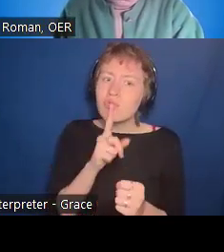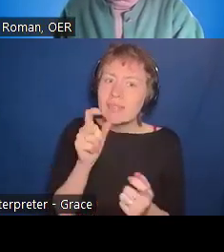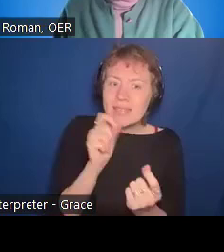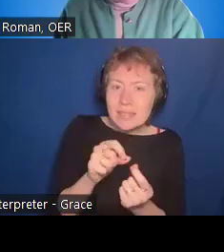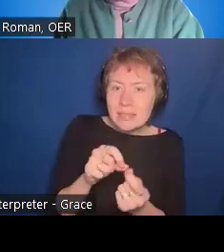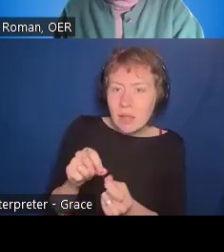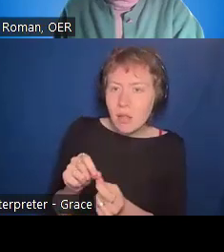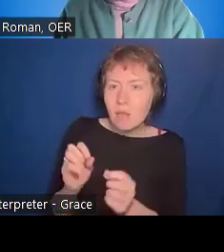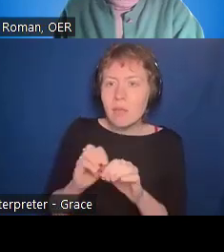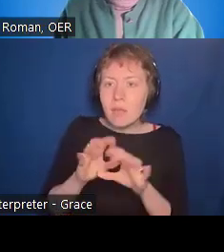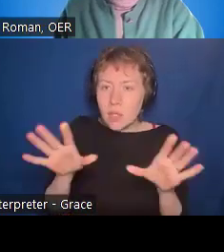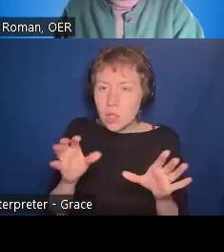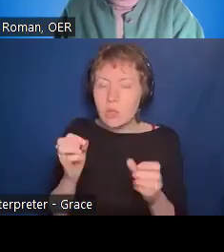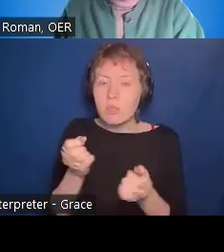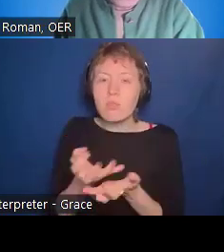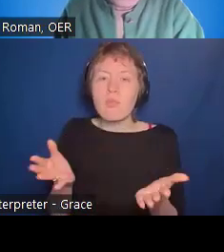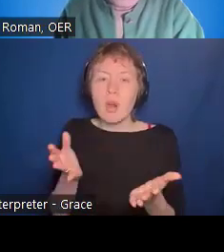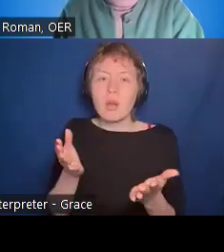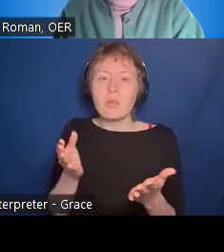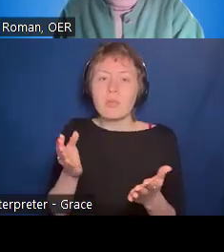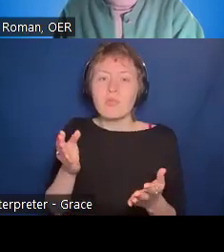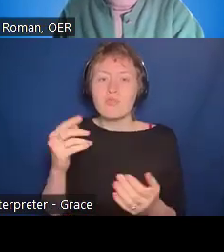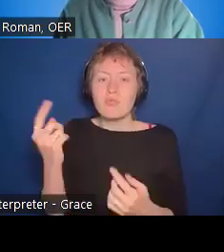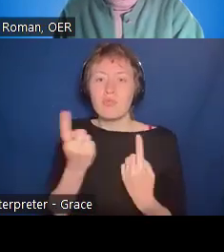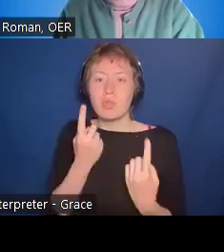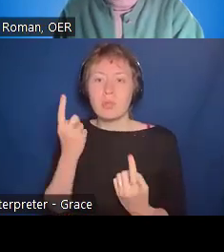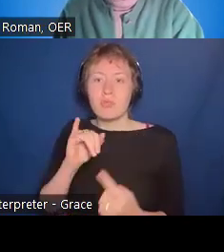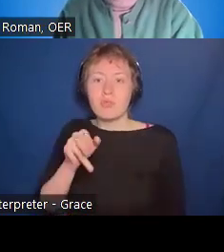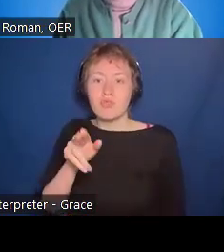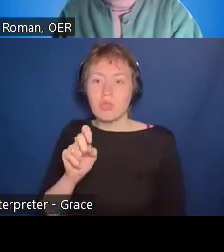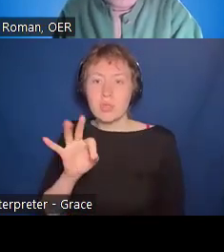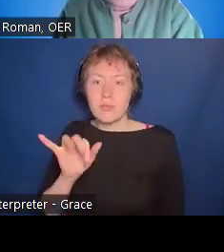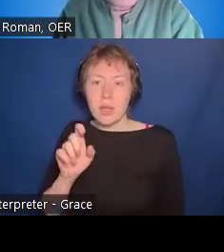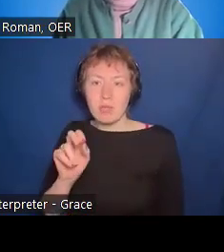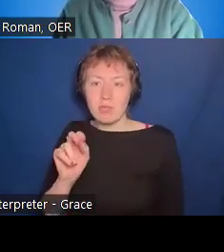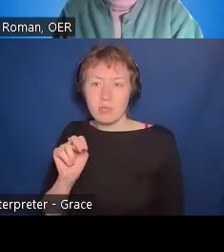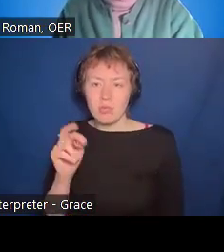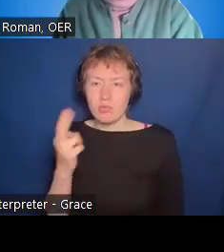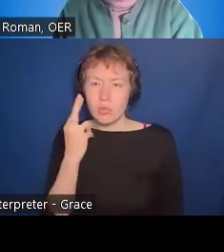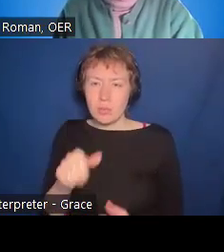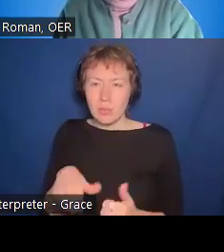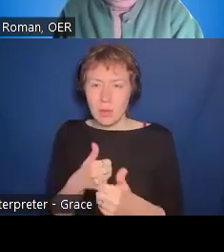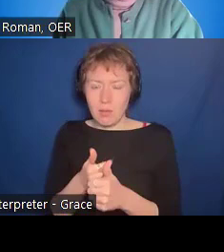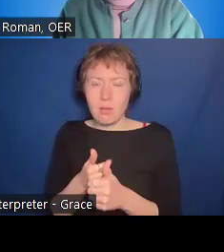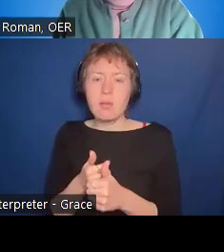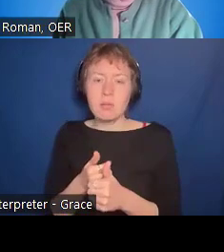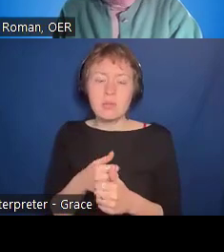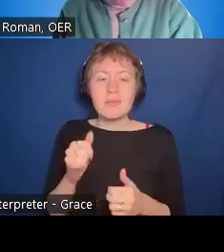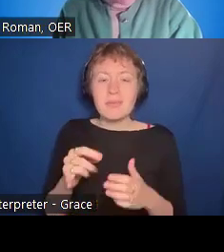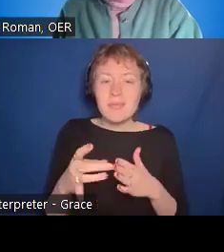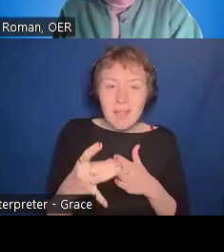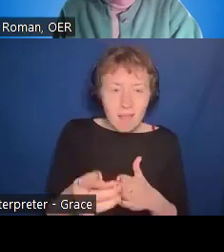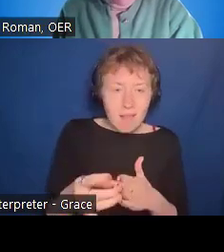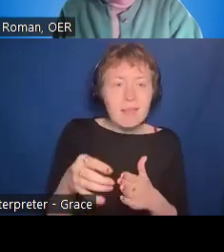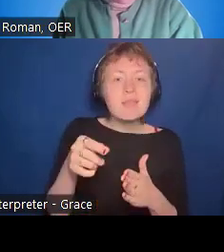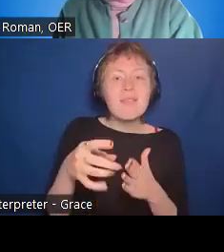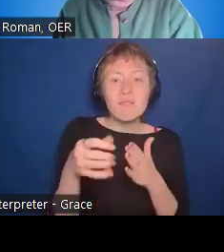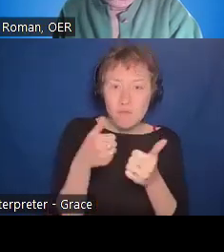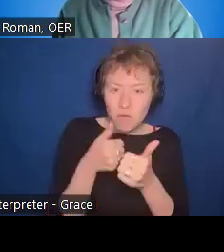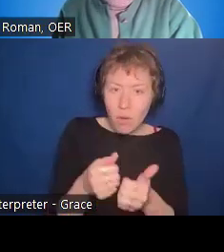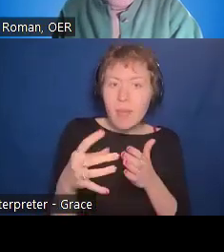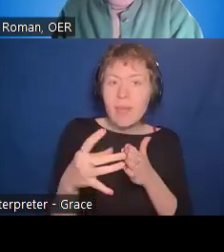provide a justification. And we will get back to you, and that is the guide. And this is, following either the guide